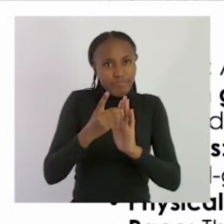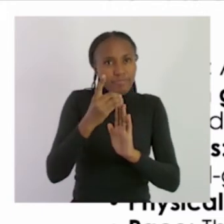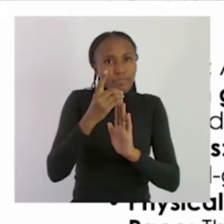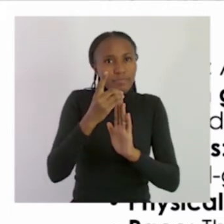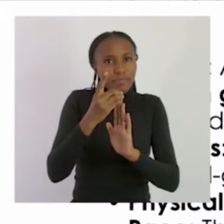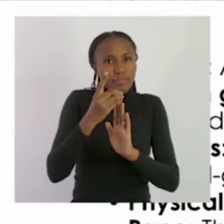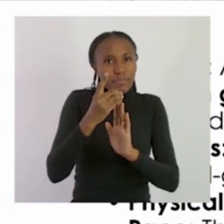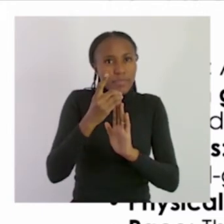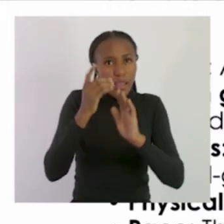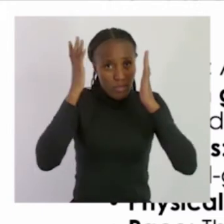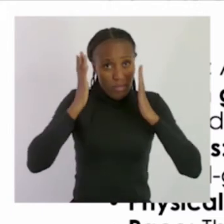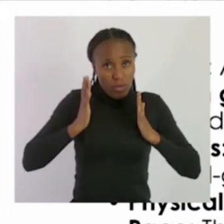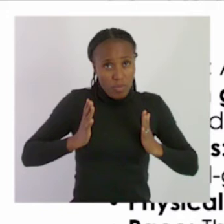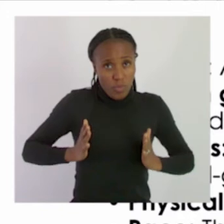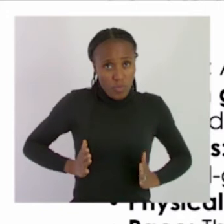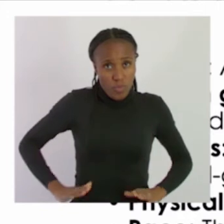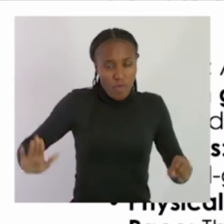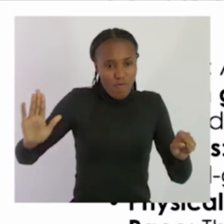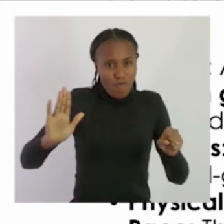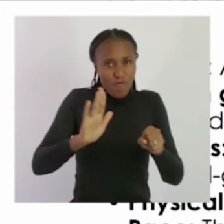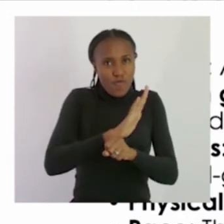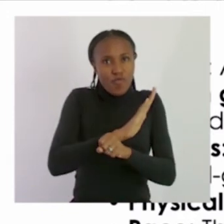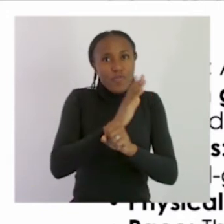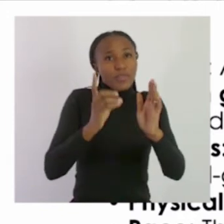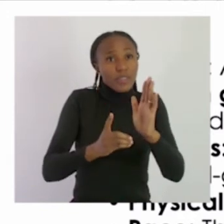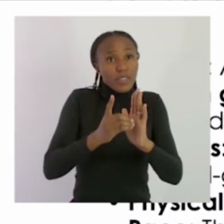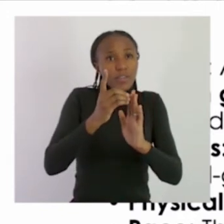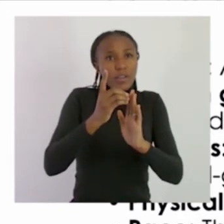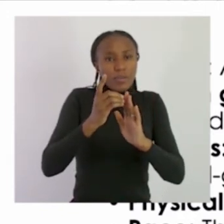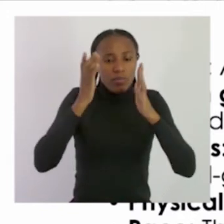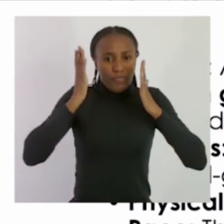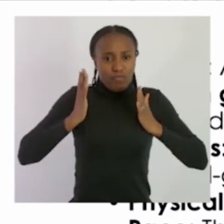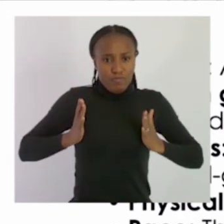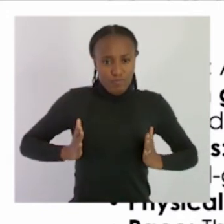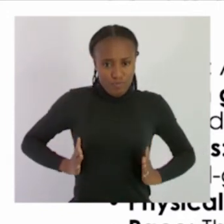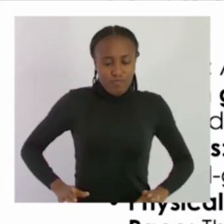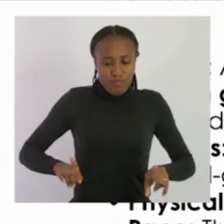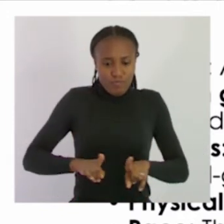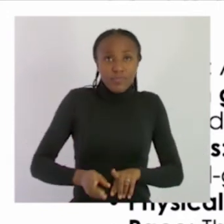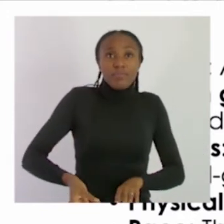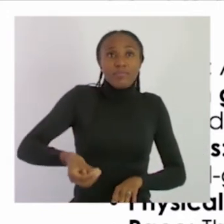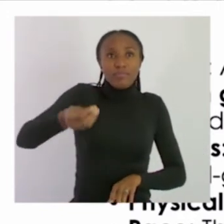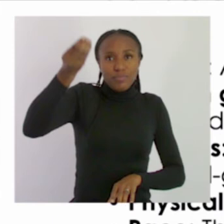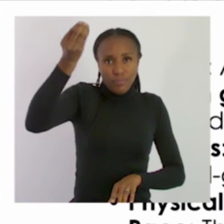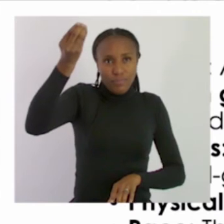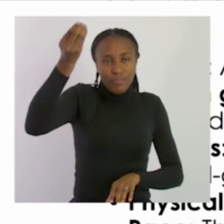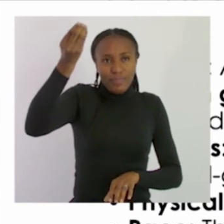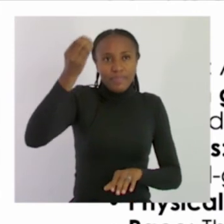is when the body is fully developed. It means you become a very big person now, or a grown